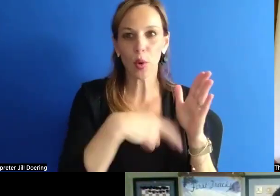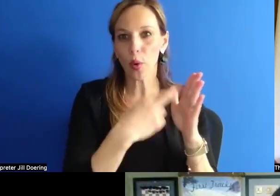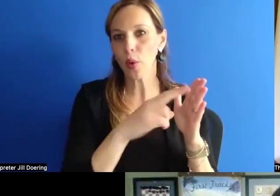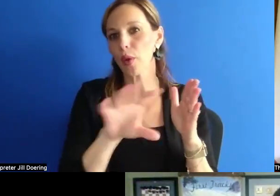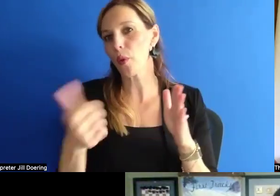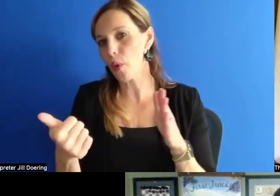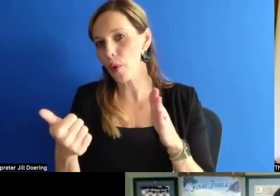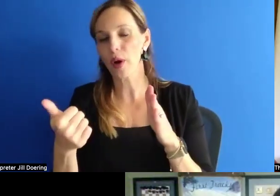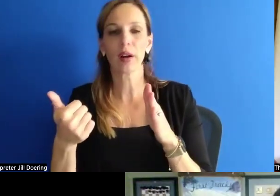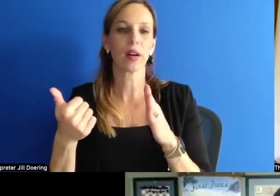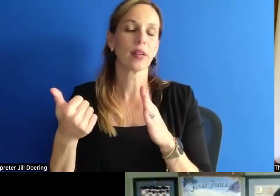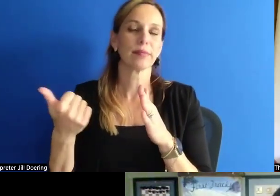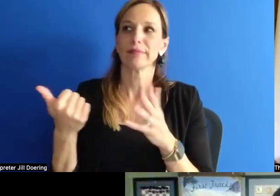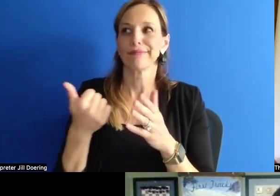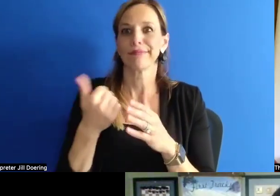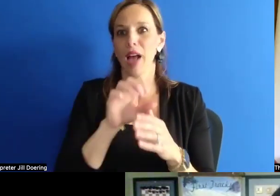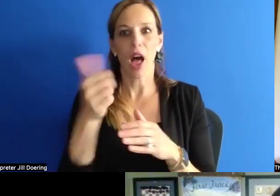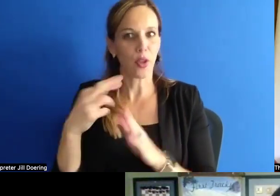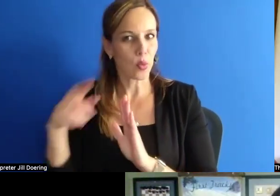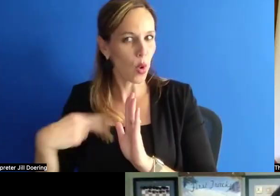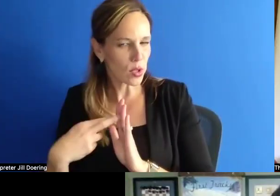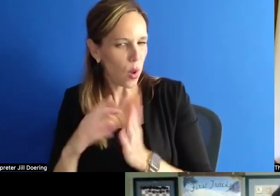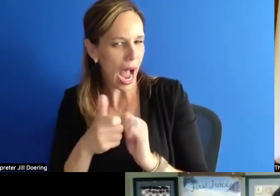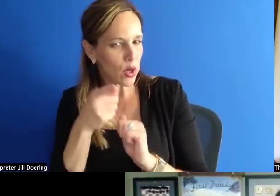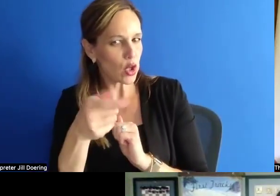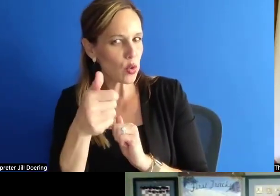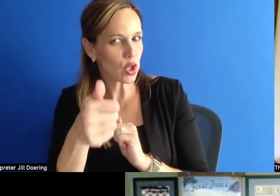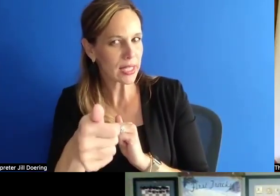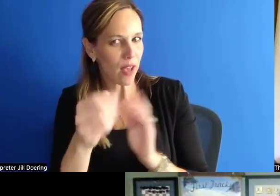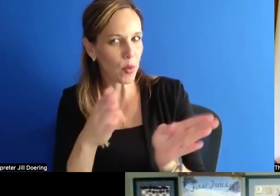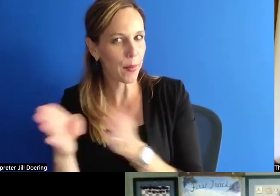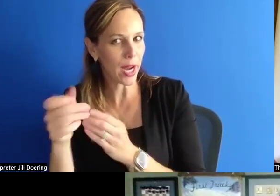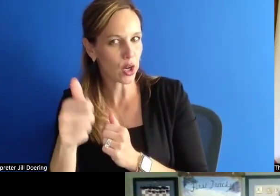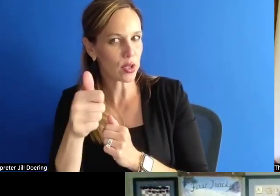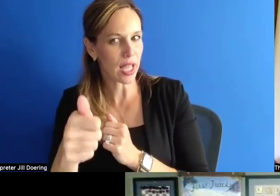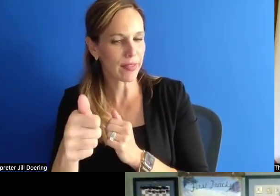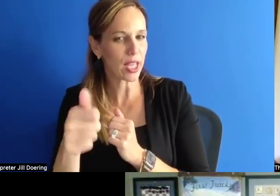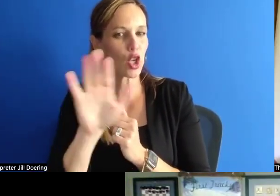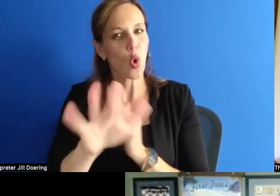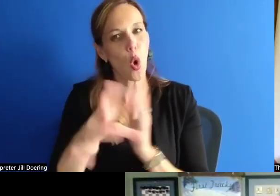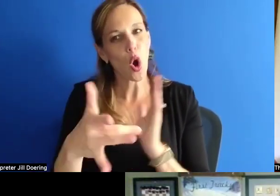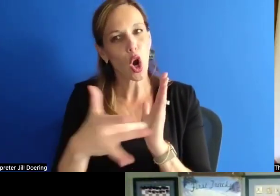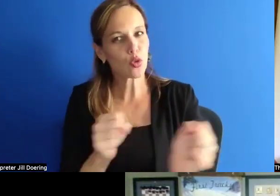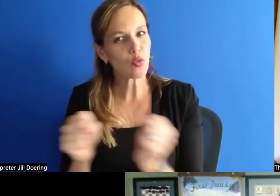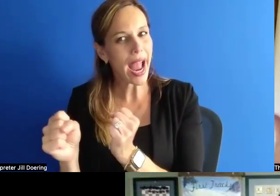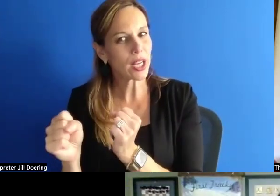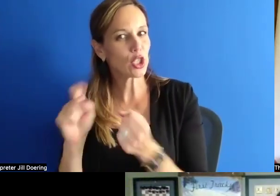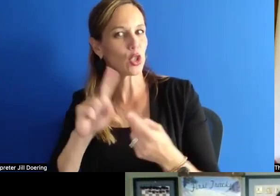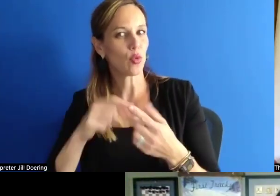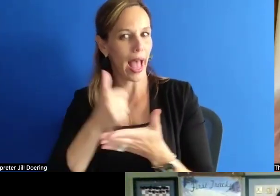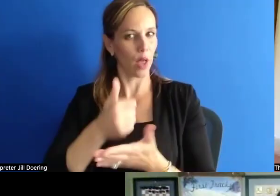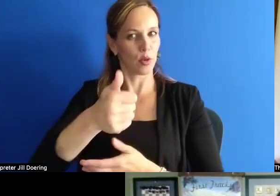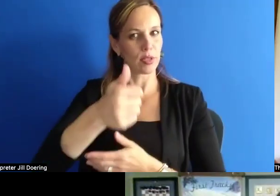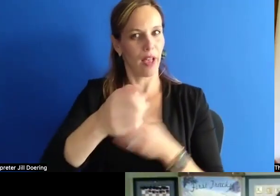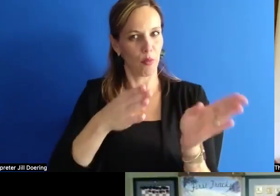do you prepare yourself for the war? What are your strategies of helping yourself learn the lines